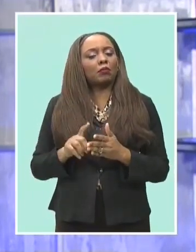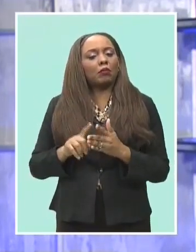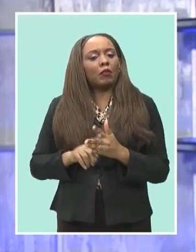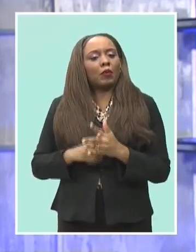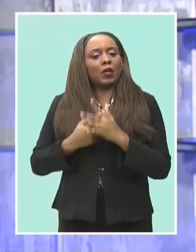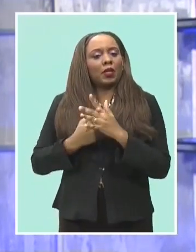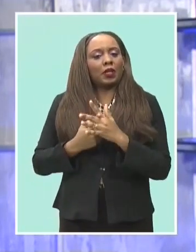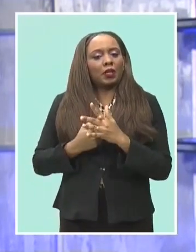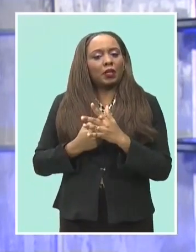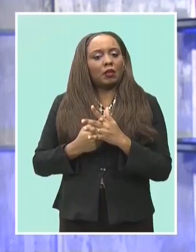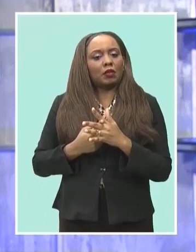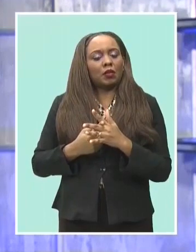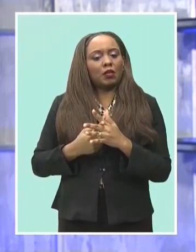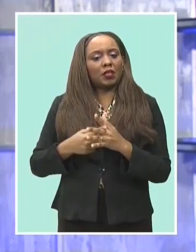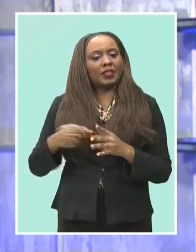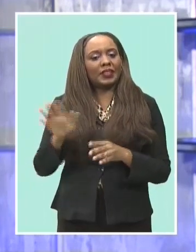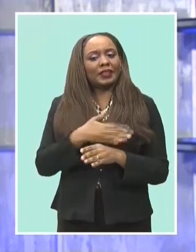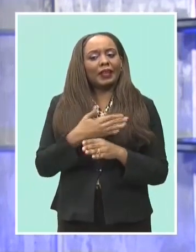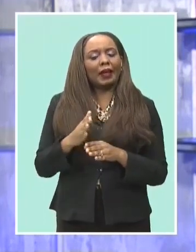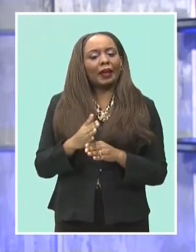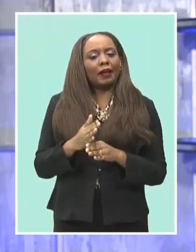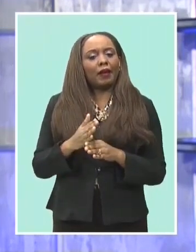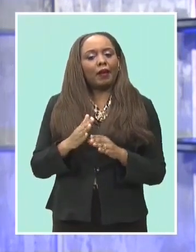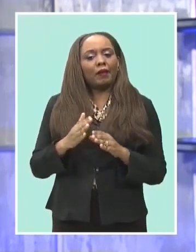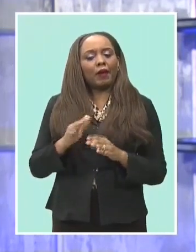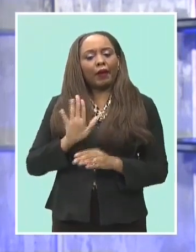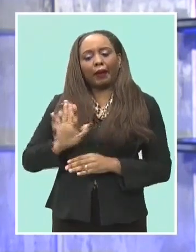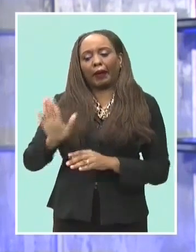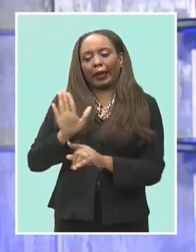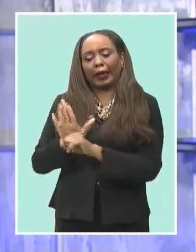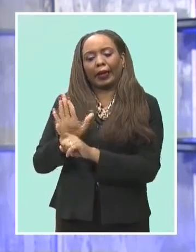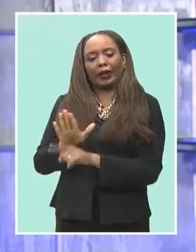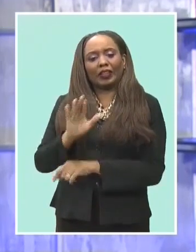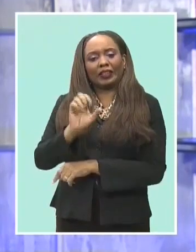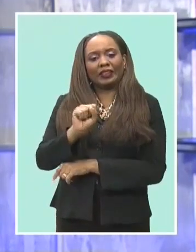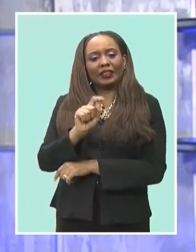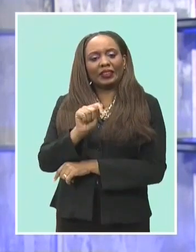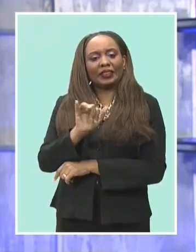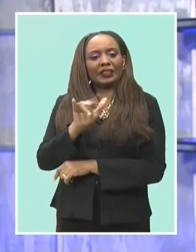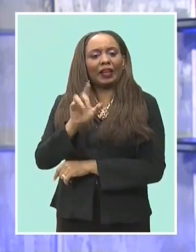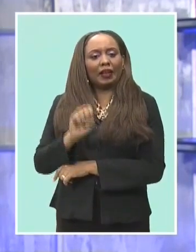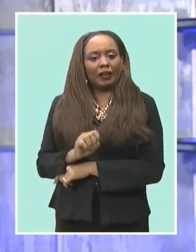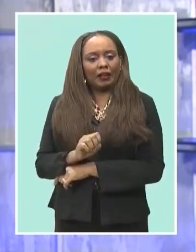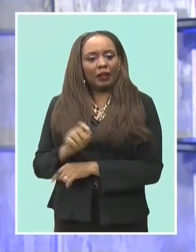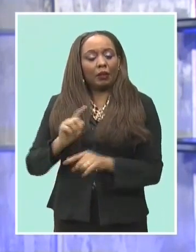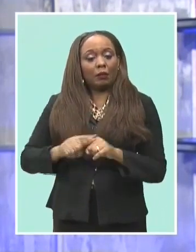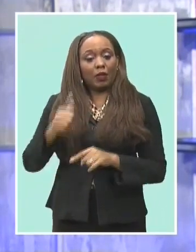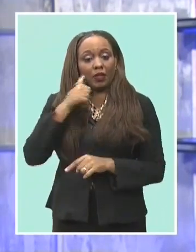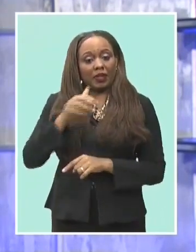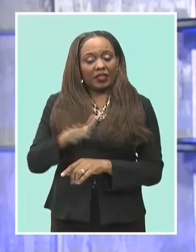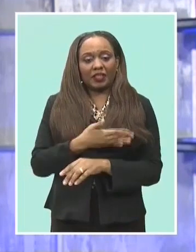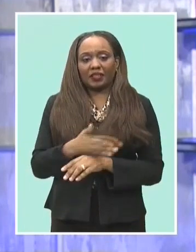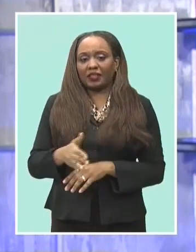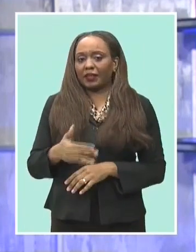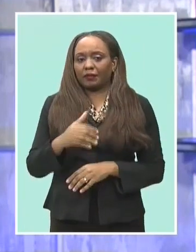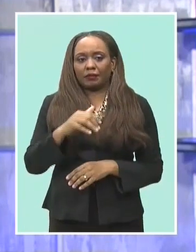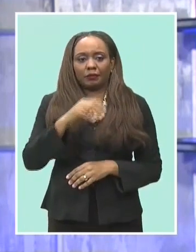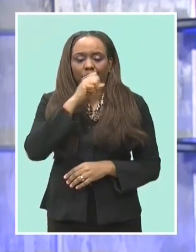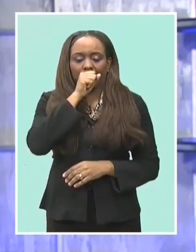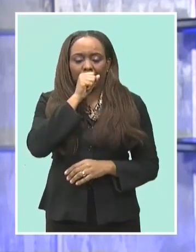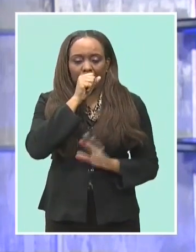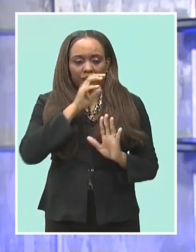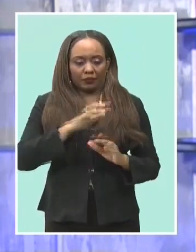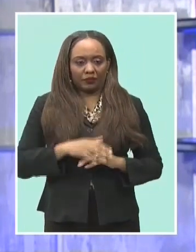her performance. The organizers and the singer have opted not to comment further on the matter. We hear more from CNC